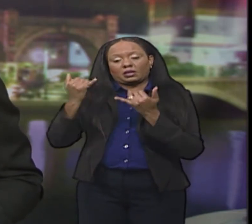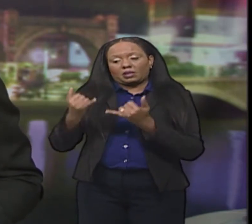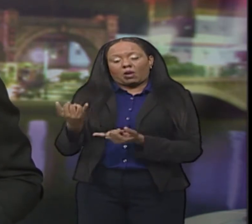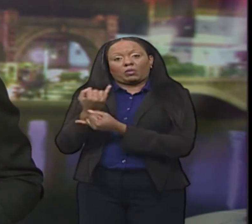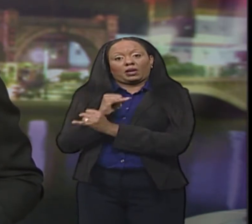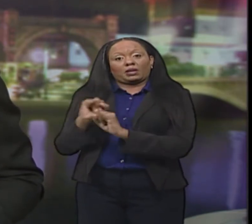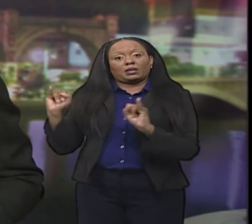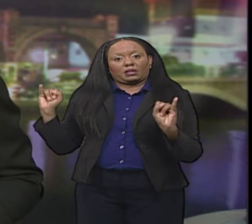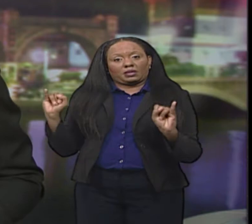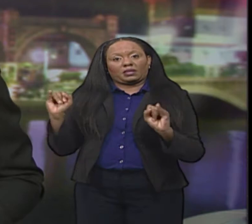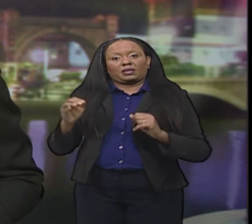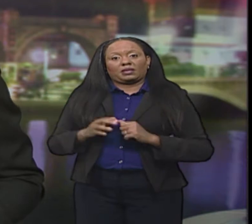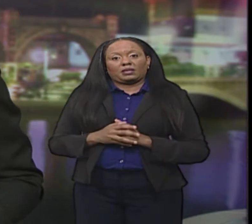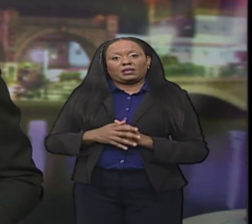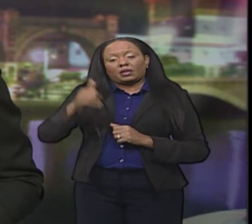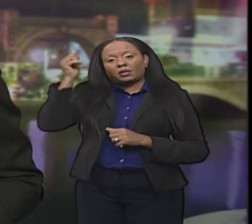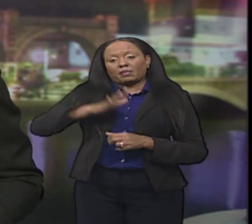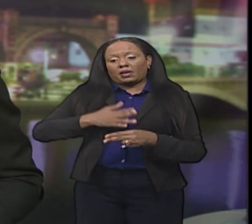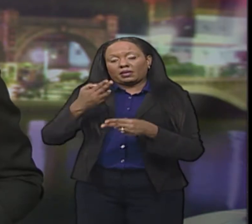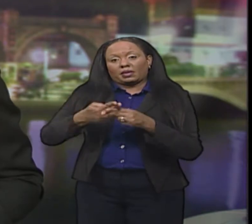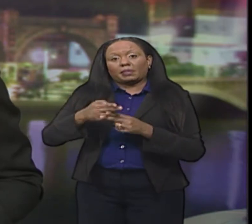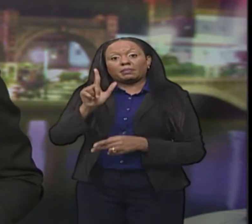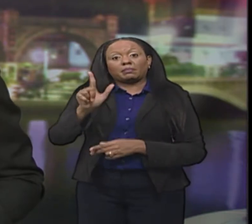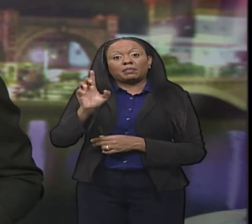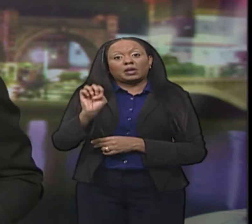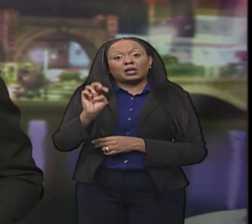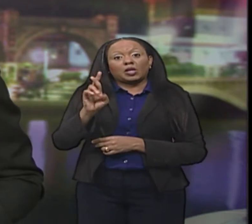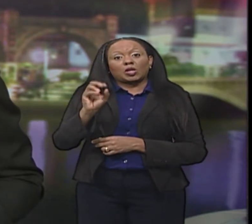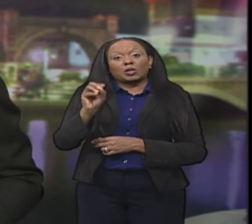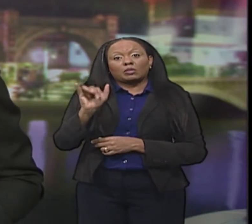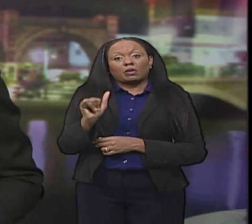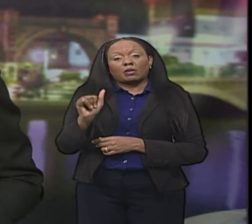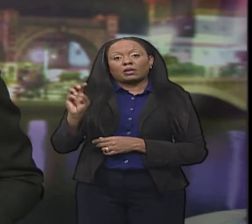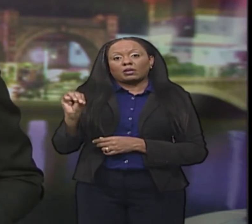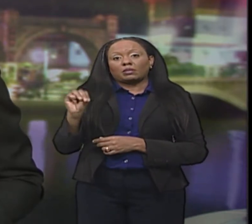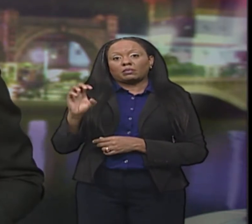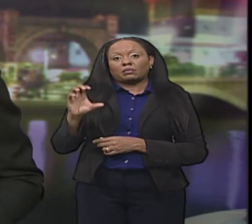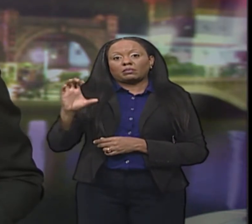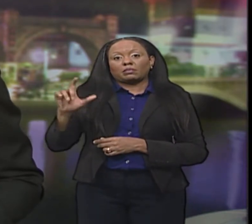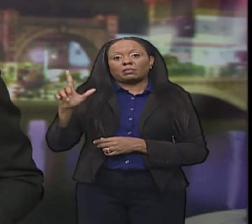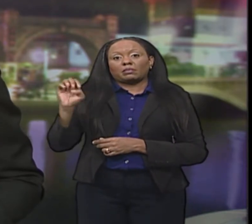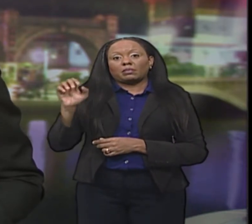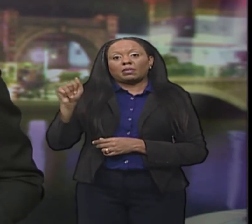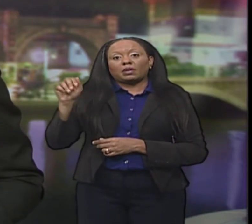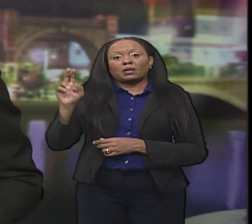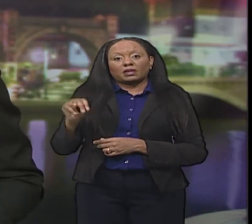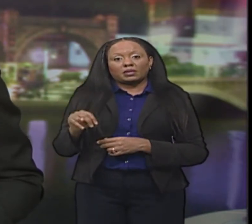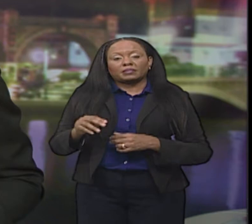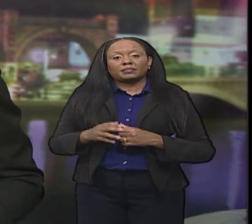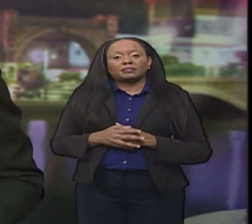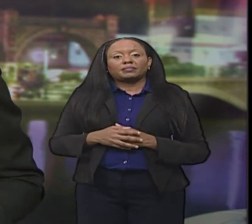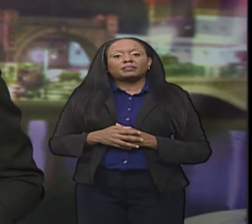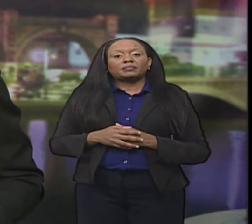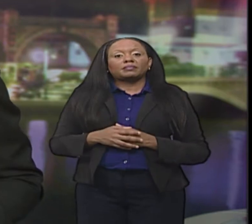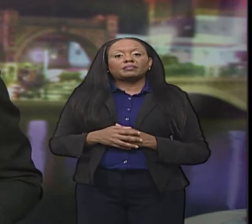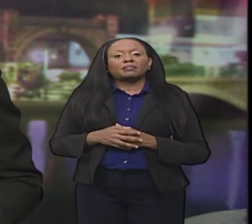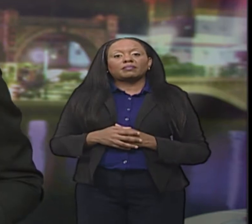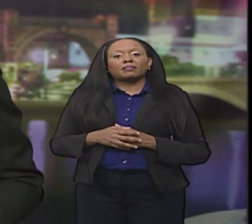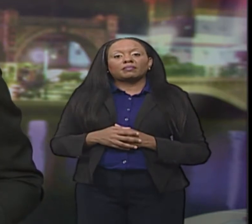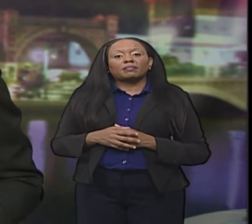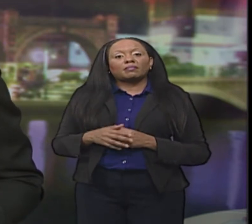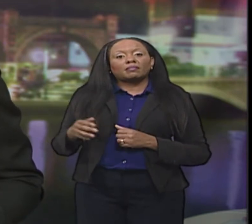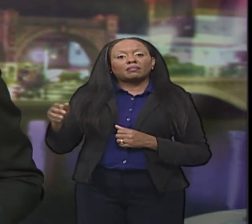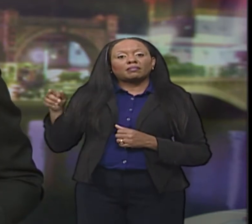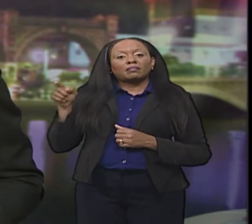Mara Thompson retired from elective politics. Even after George Pilgrim was given the go-ahead, McLean says he bears no ill